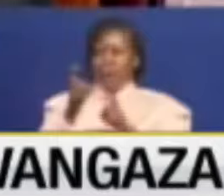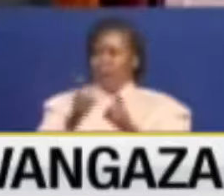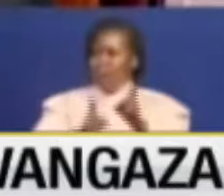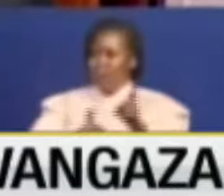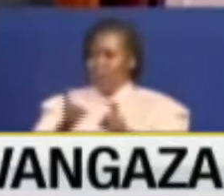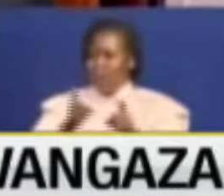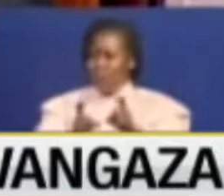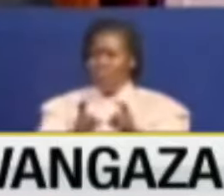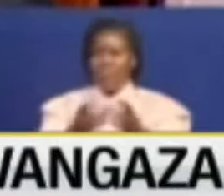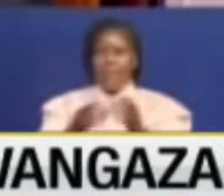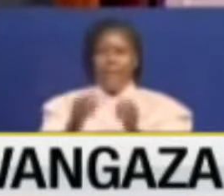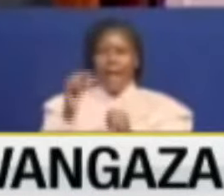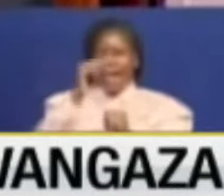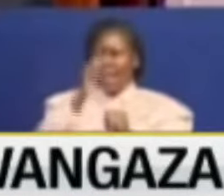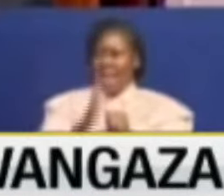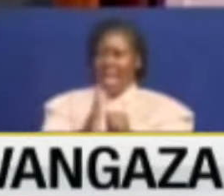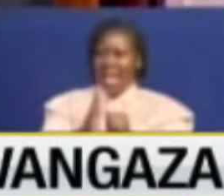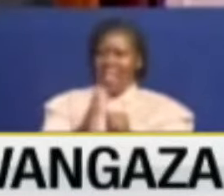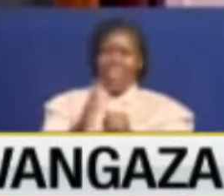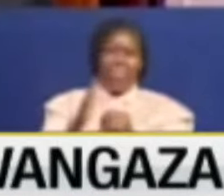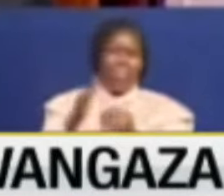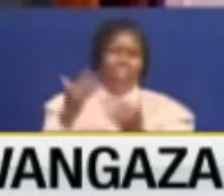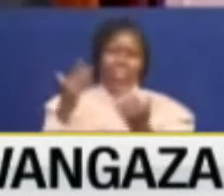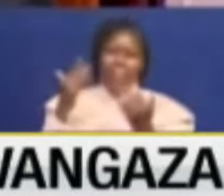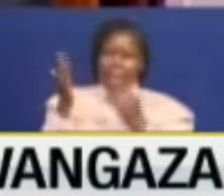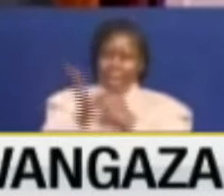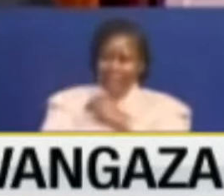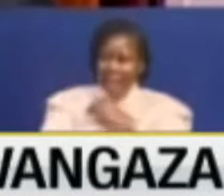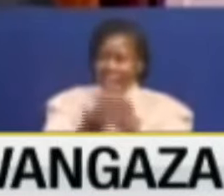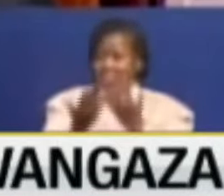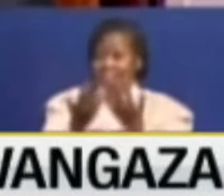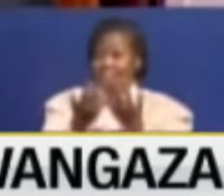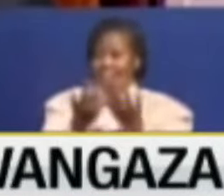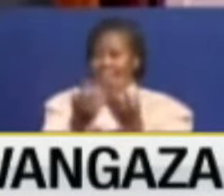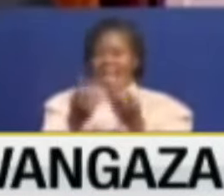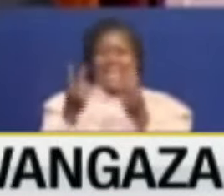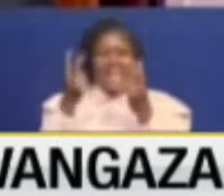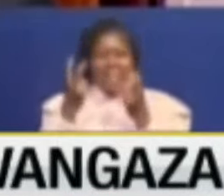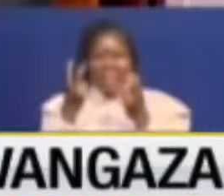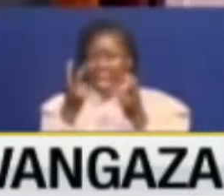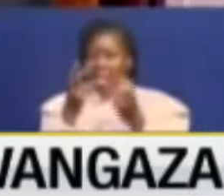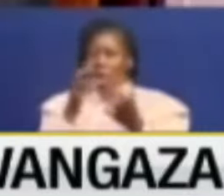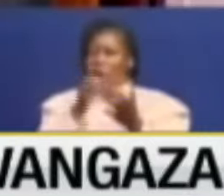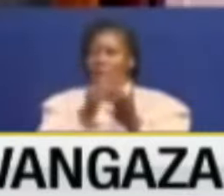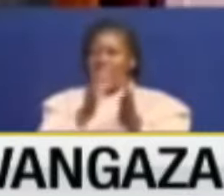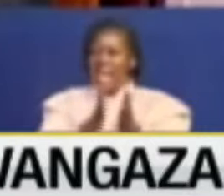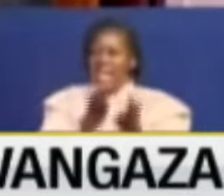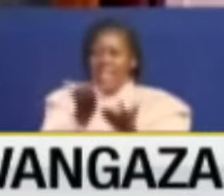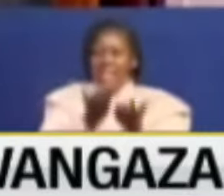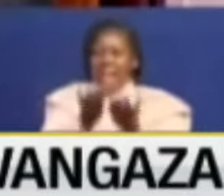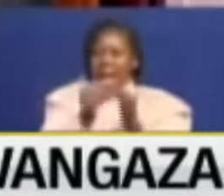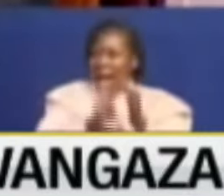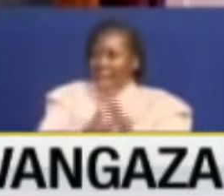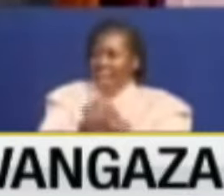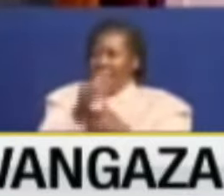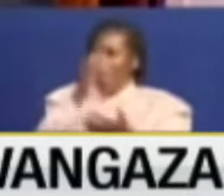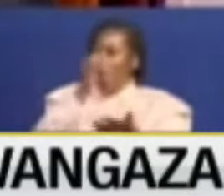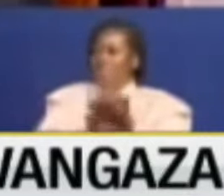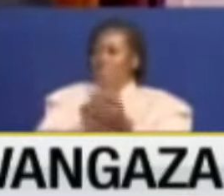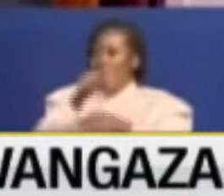of a governor gone rogue. It's a case of victimization of the officers serving under the office of the governor